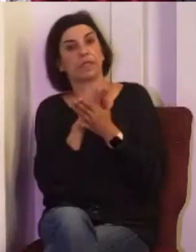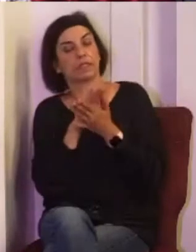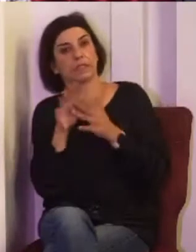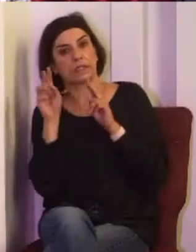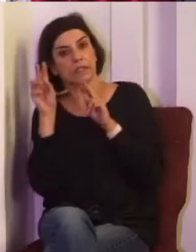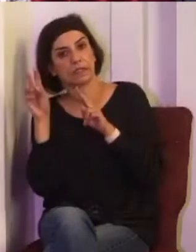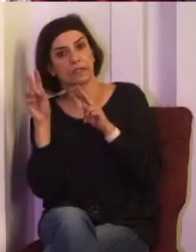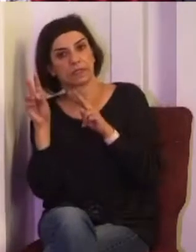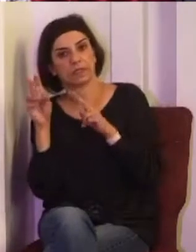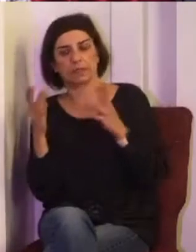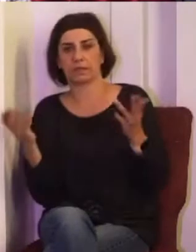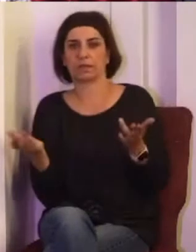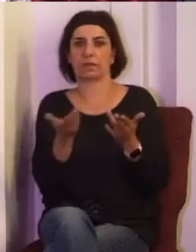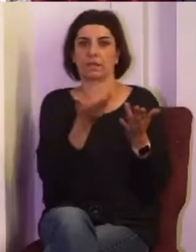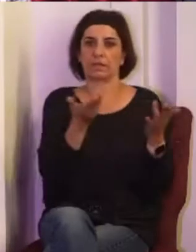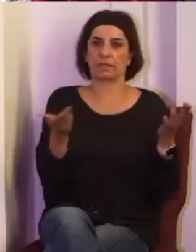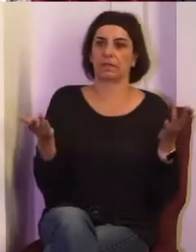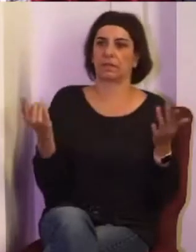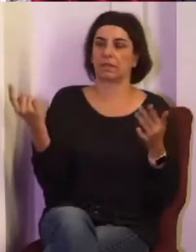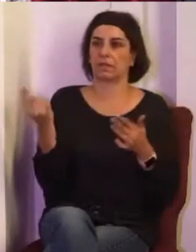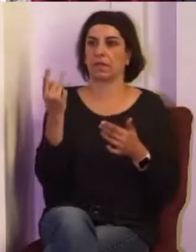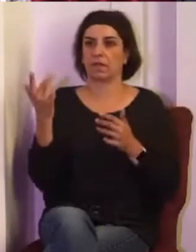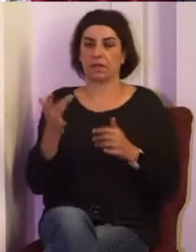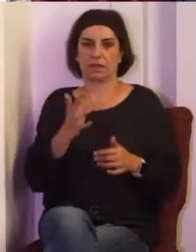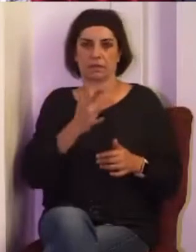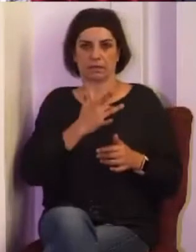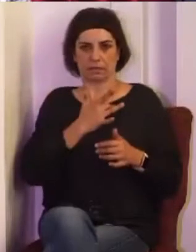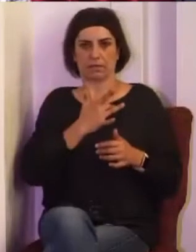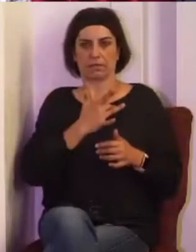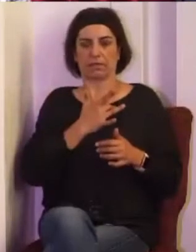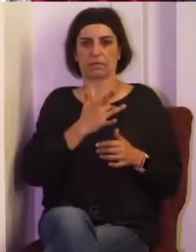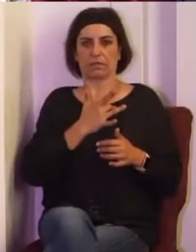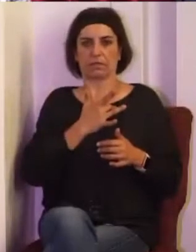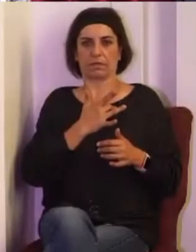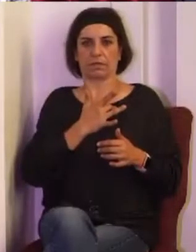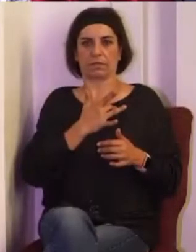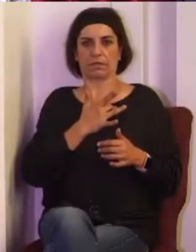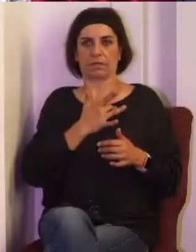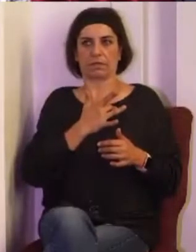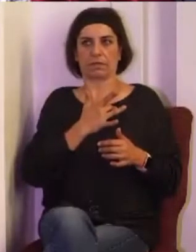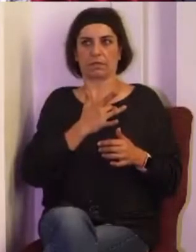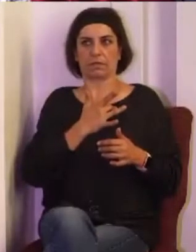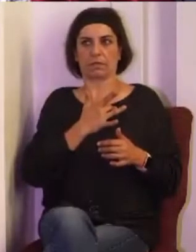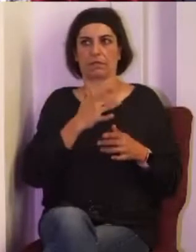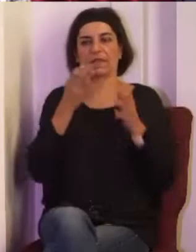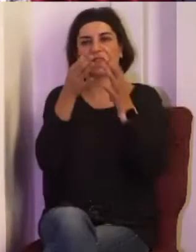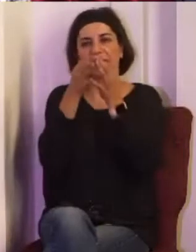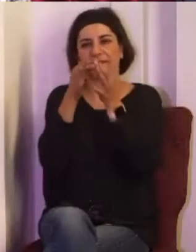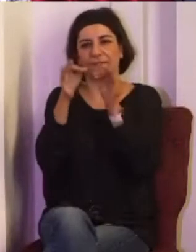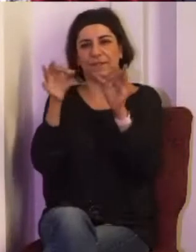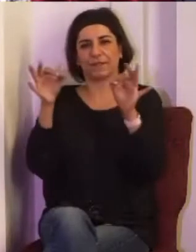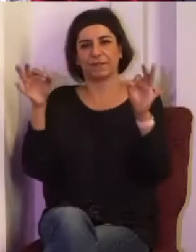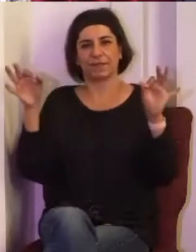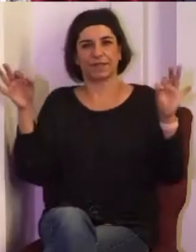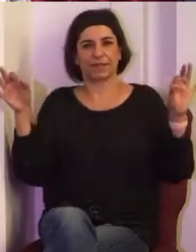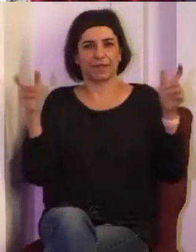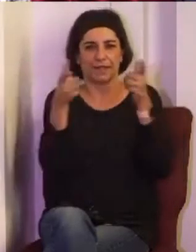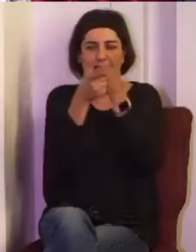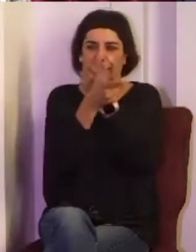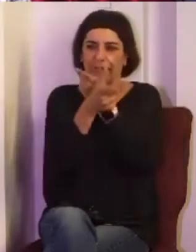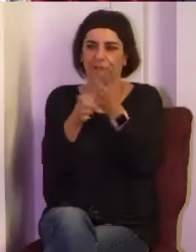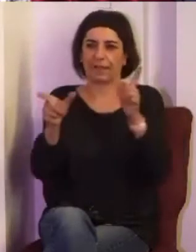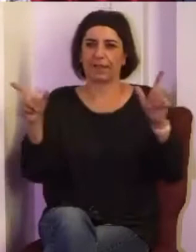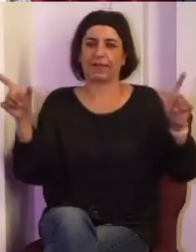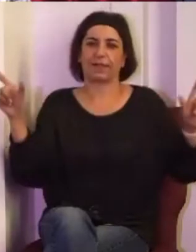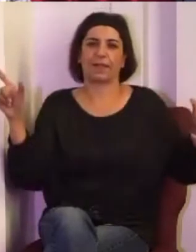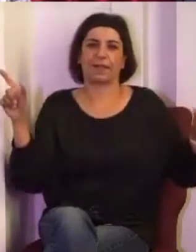but here's the thing that always touches me to my core is the freedom, the liberty,